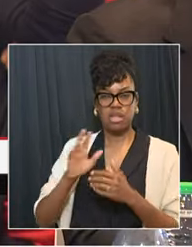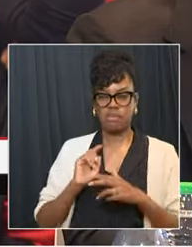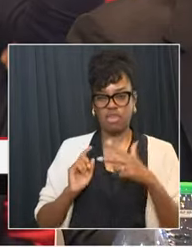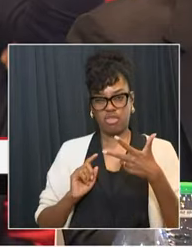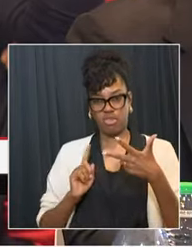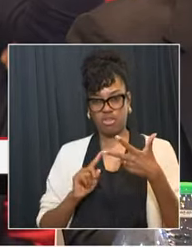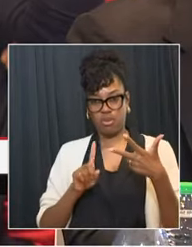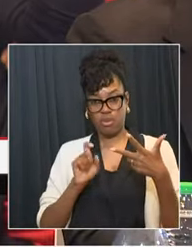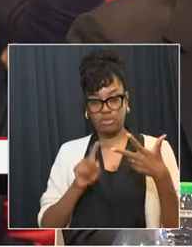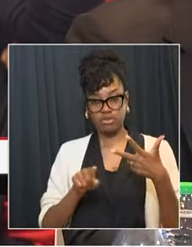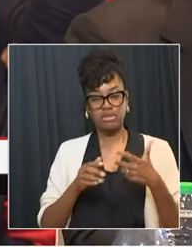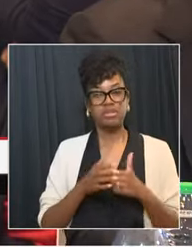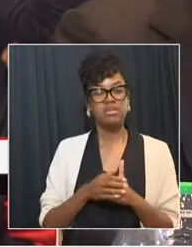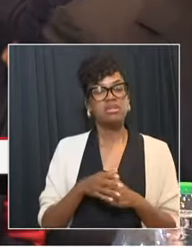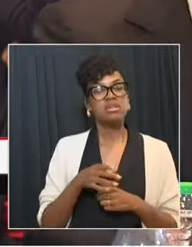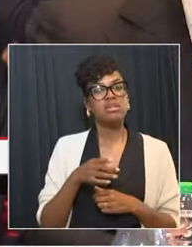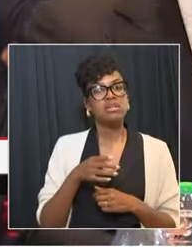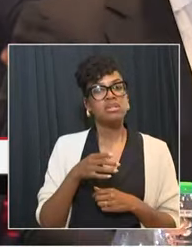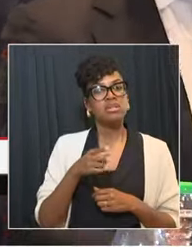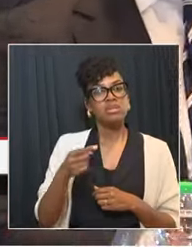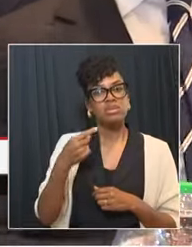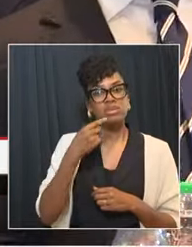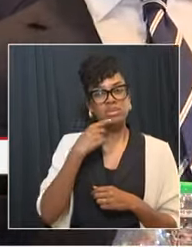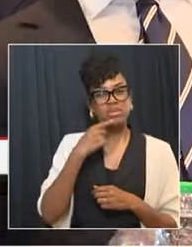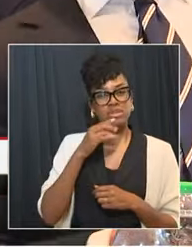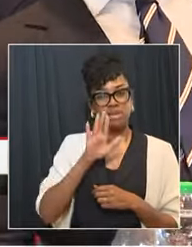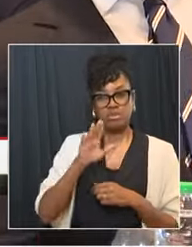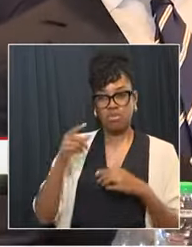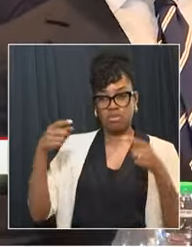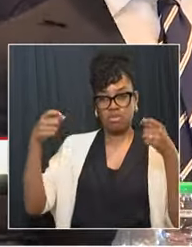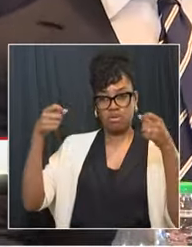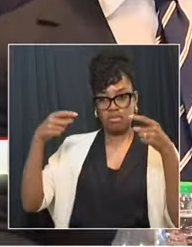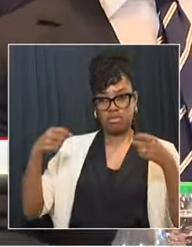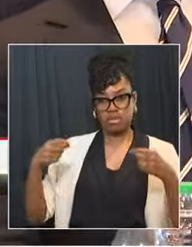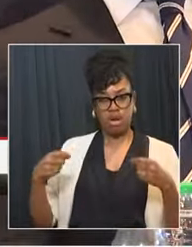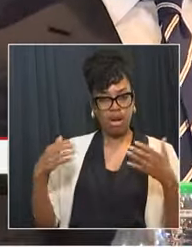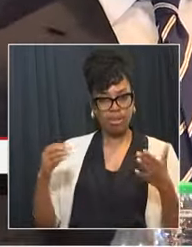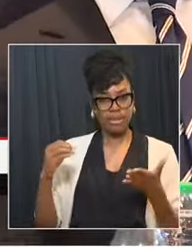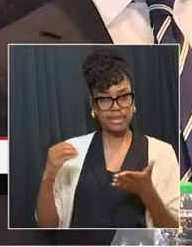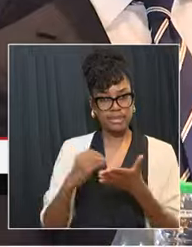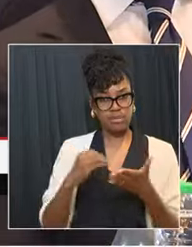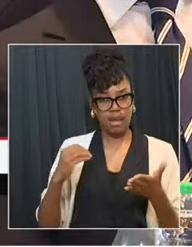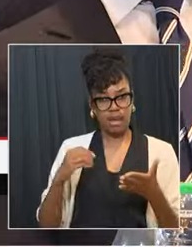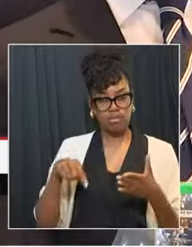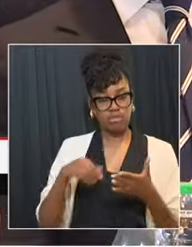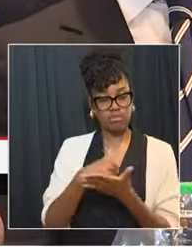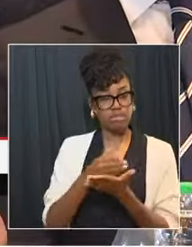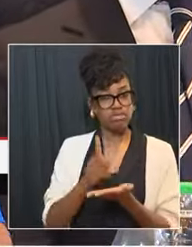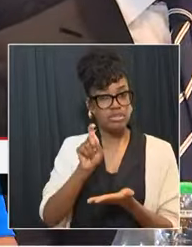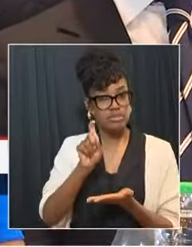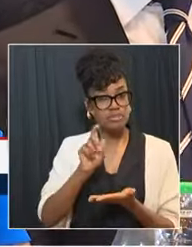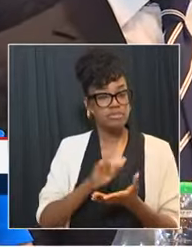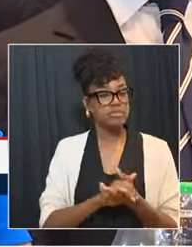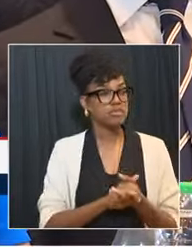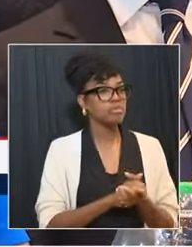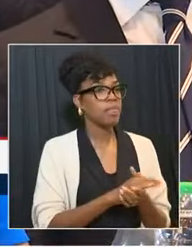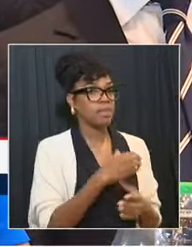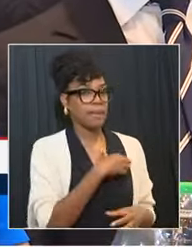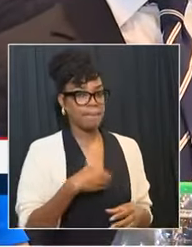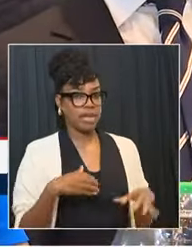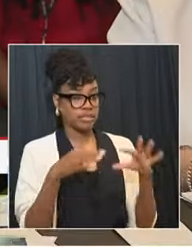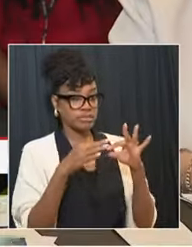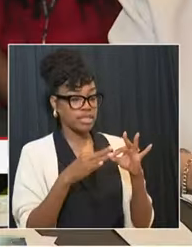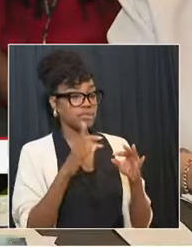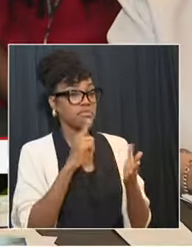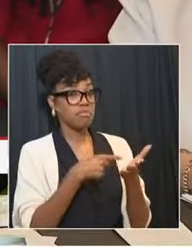in that Alliance is basically zeroed out in overall in this budget? So let me start with your paid family leave